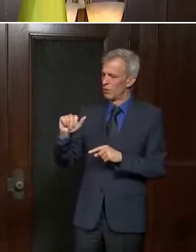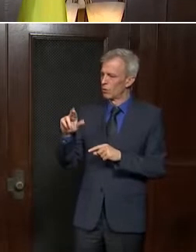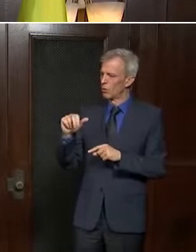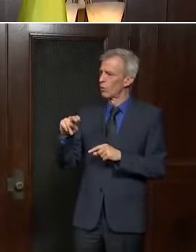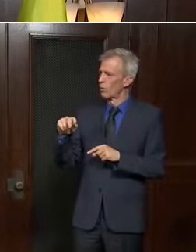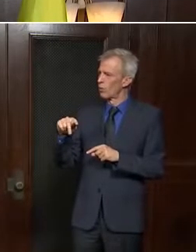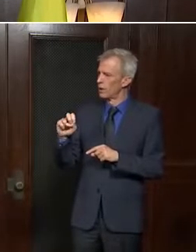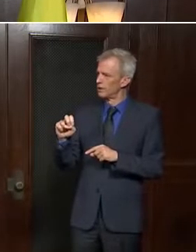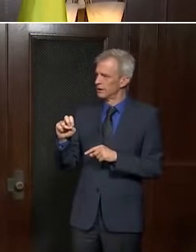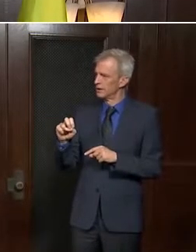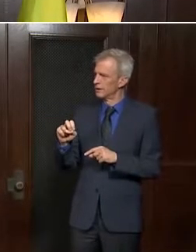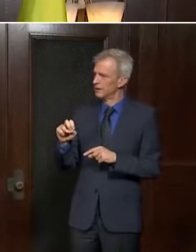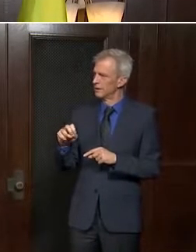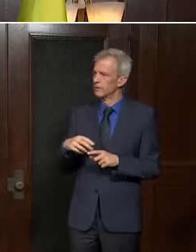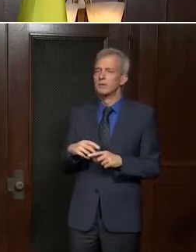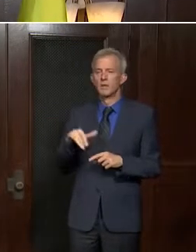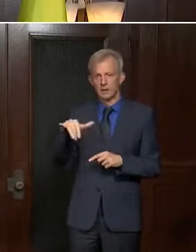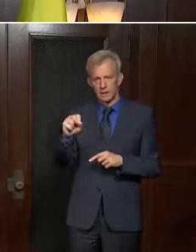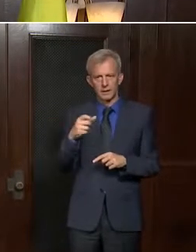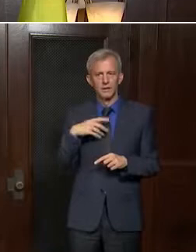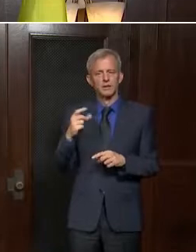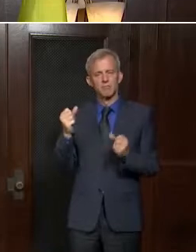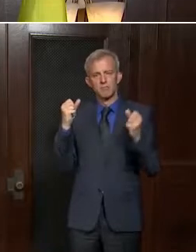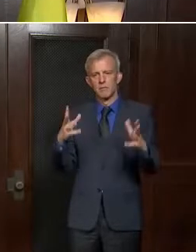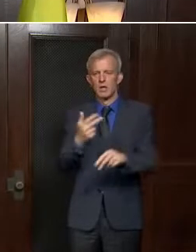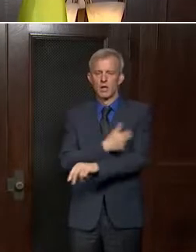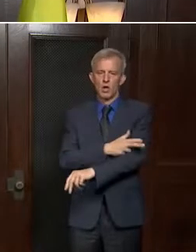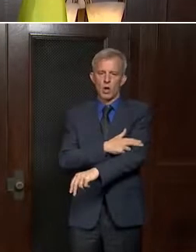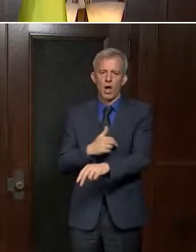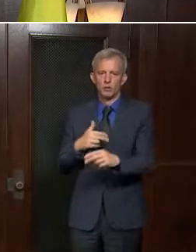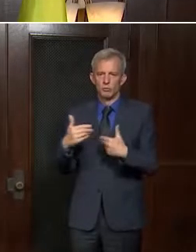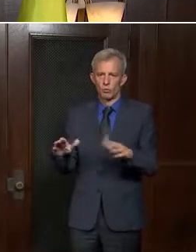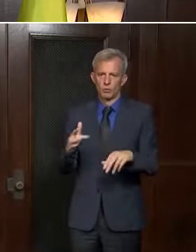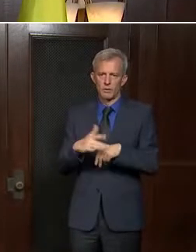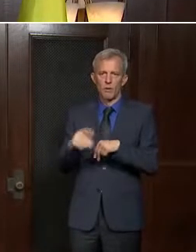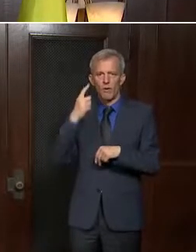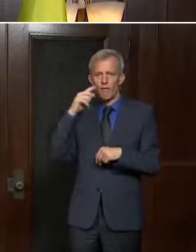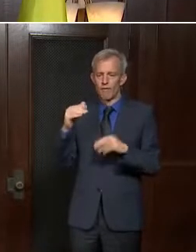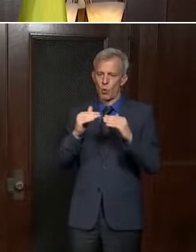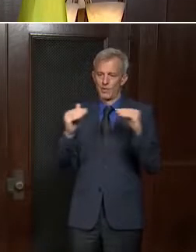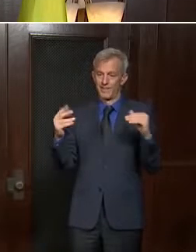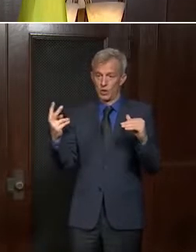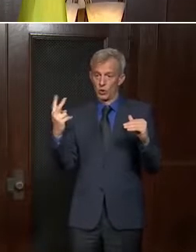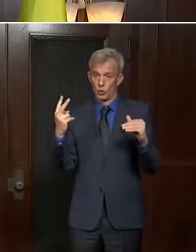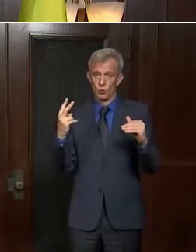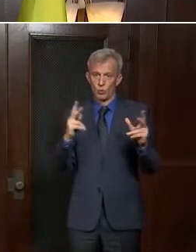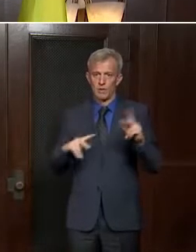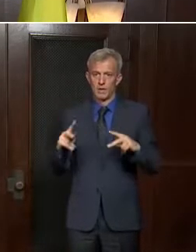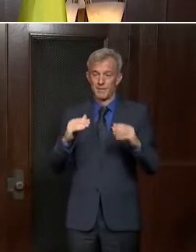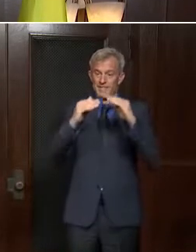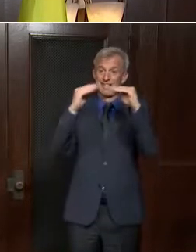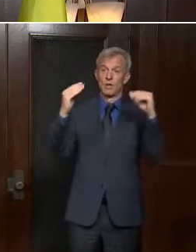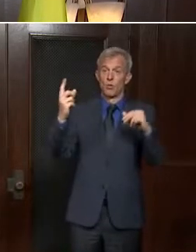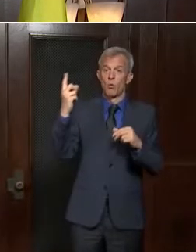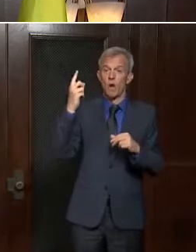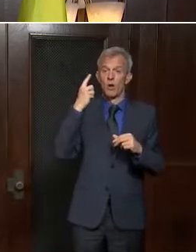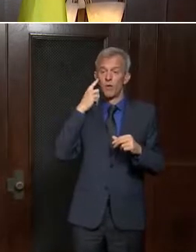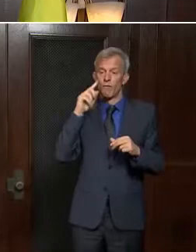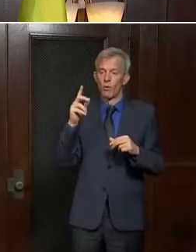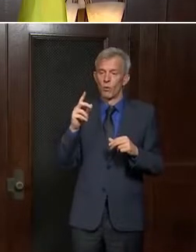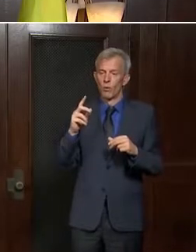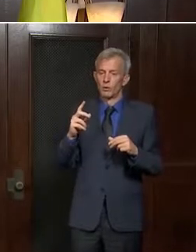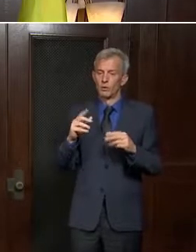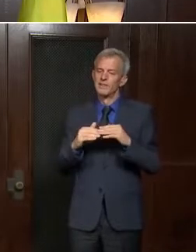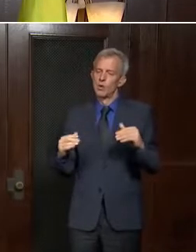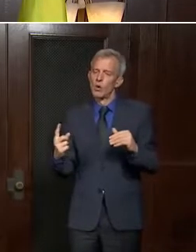are hundreds of hospital rooms available for Tier 2 people. Tier 1, remember, is for folks that were not yet symptomatic, who